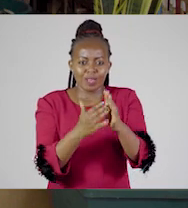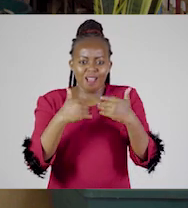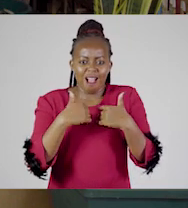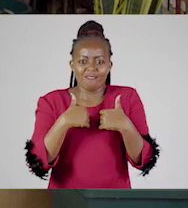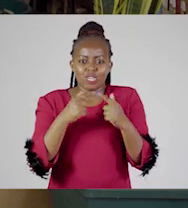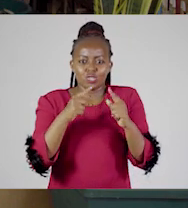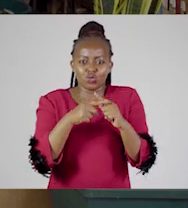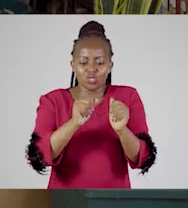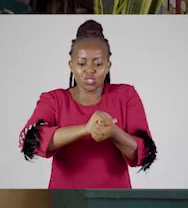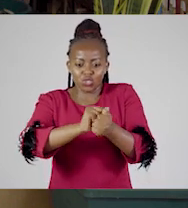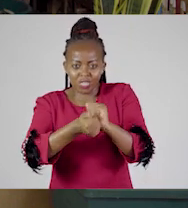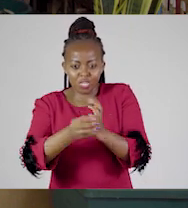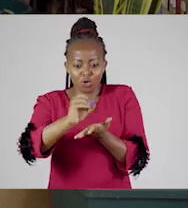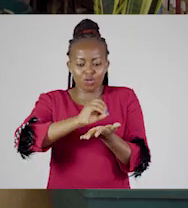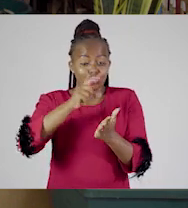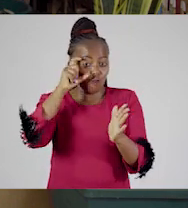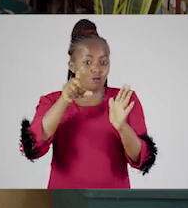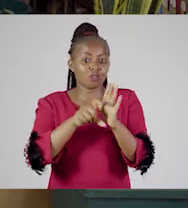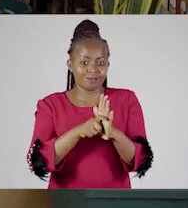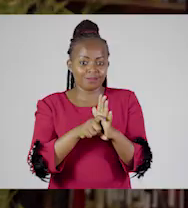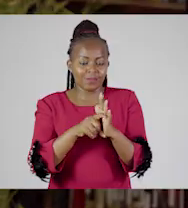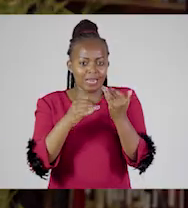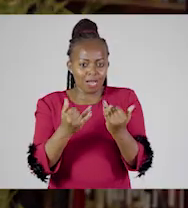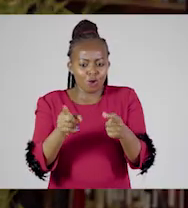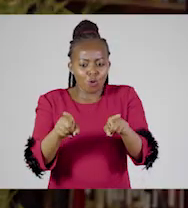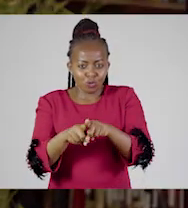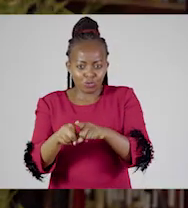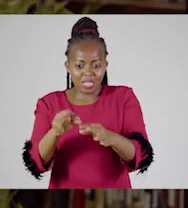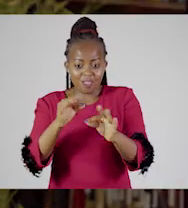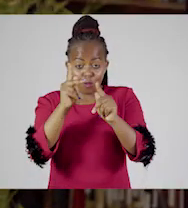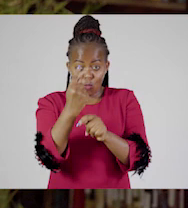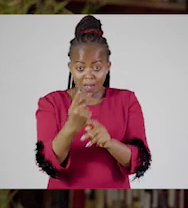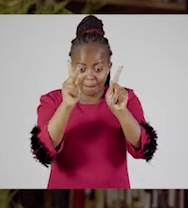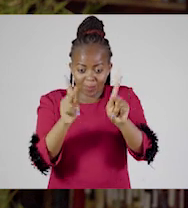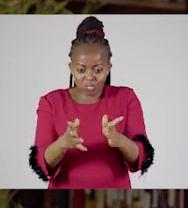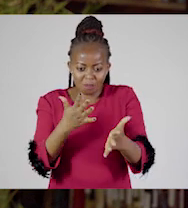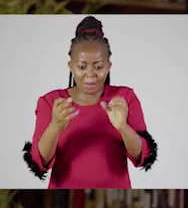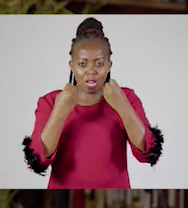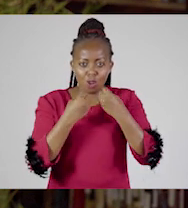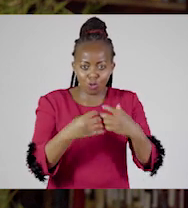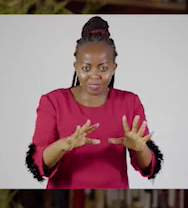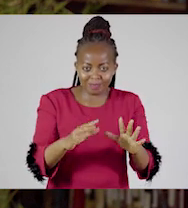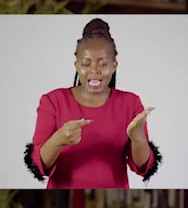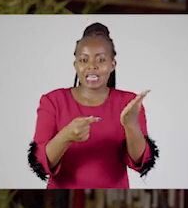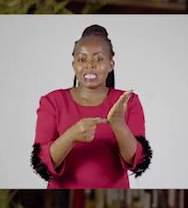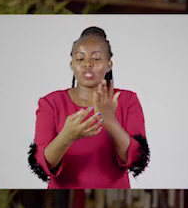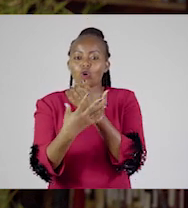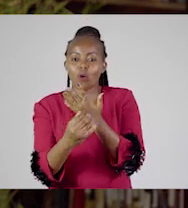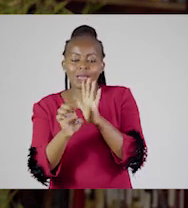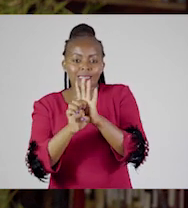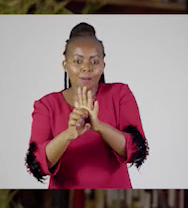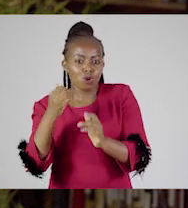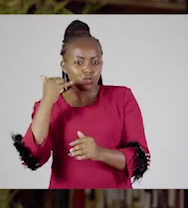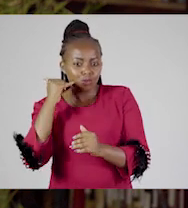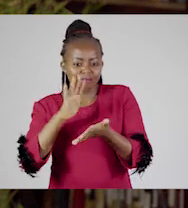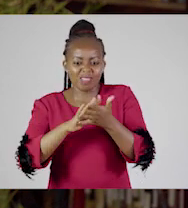to compromise on the condition of the actual photograph. Additionally, if one person happens to lose their digital copy, say their